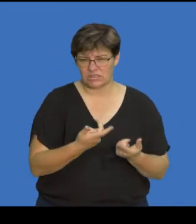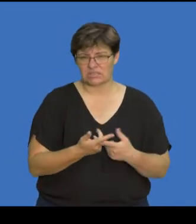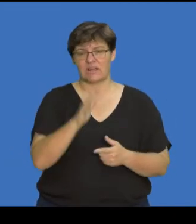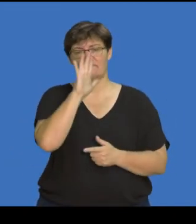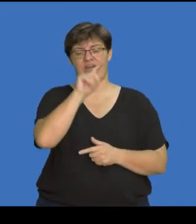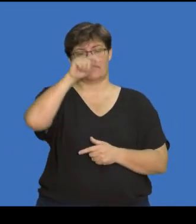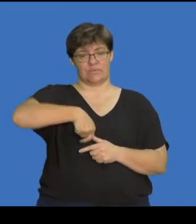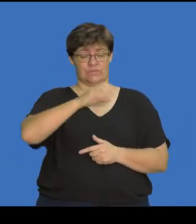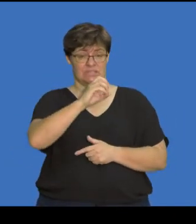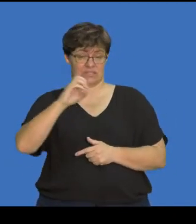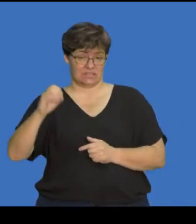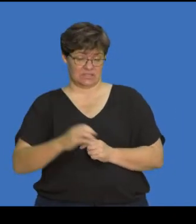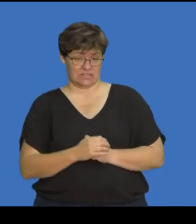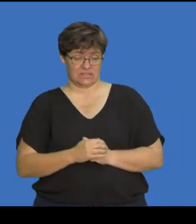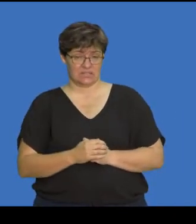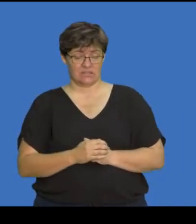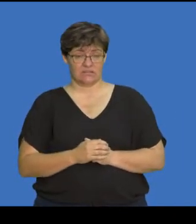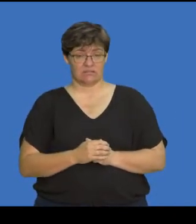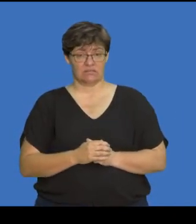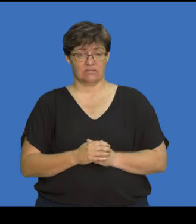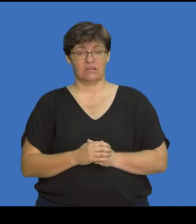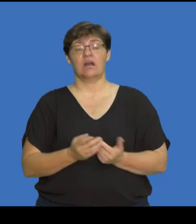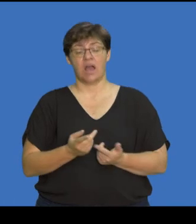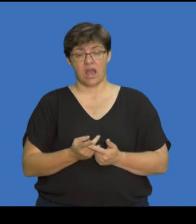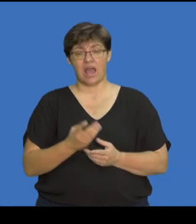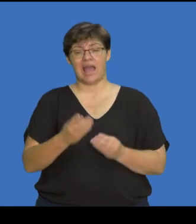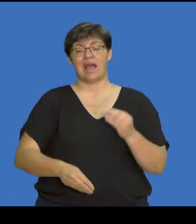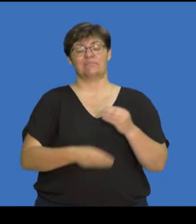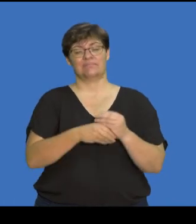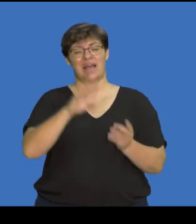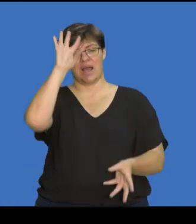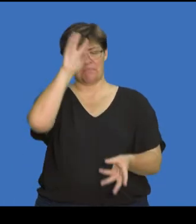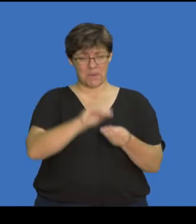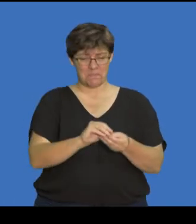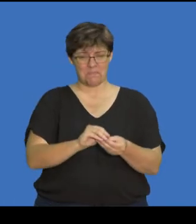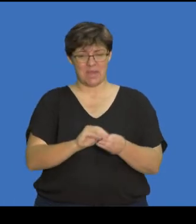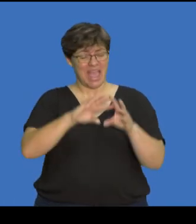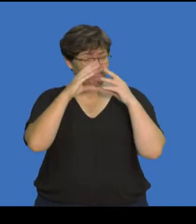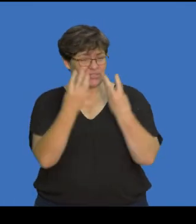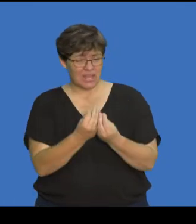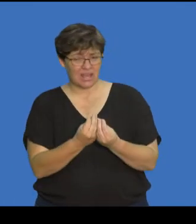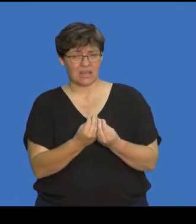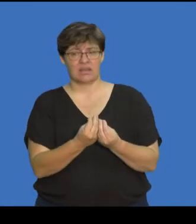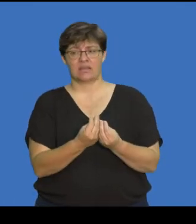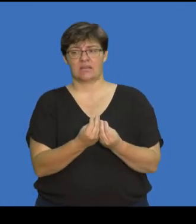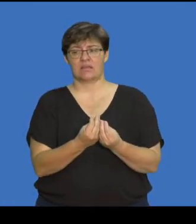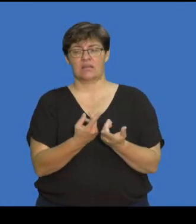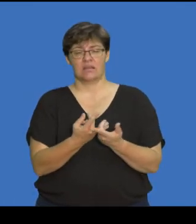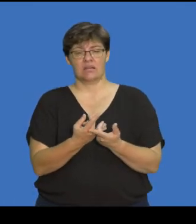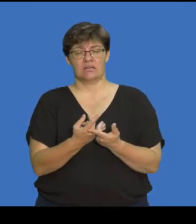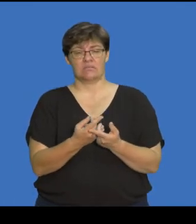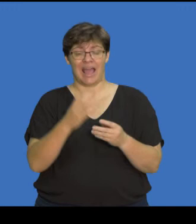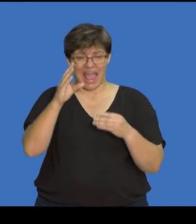Rand, therefore giving you an extra, this whole exercise will result in an